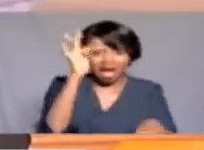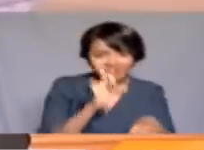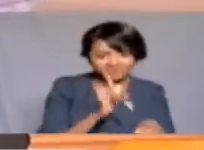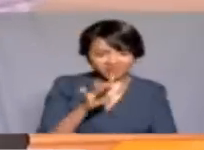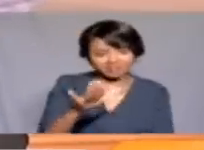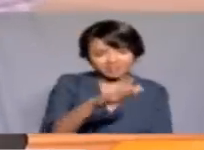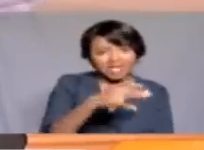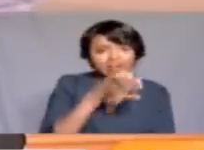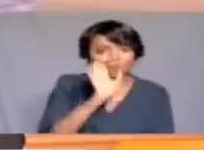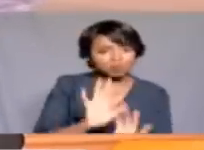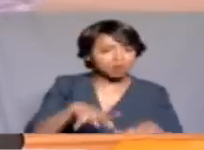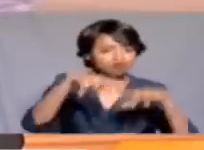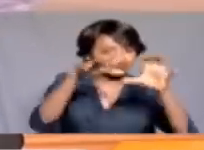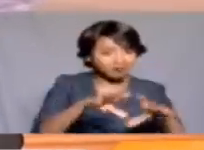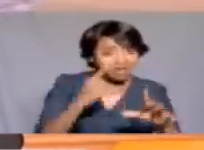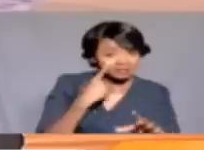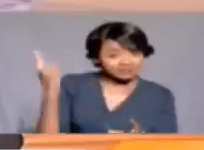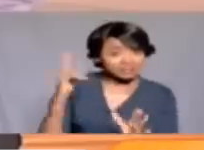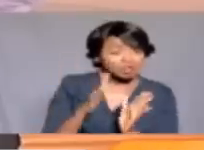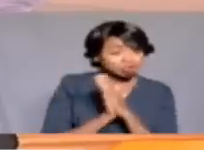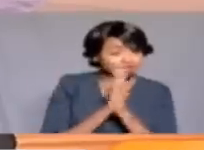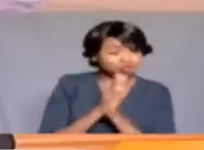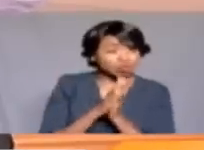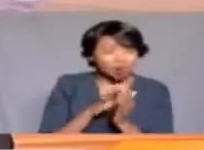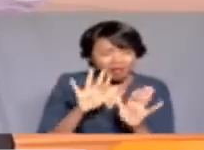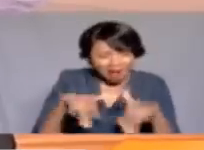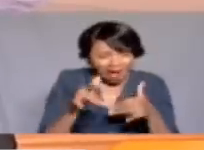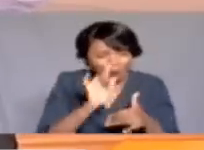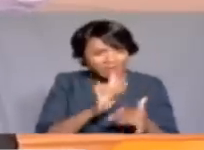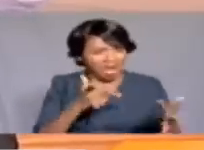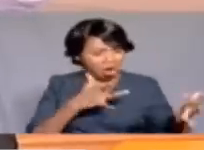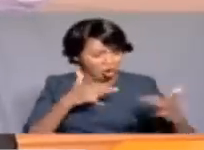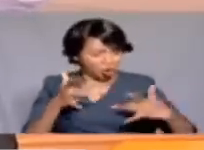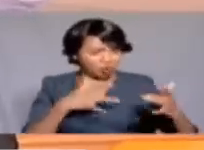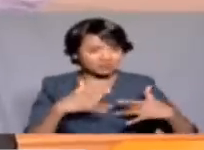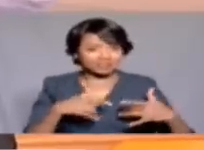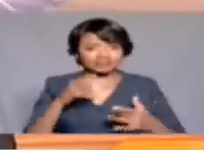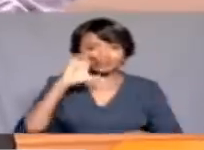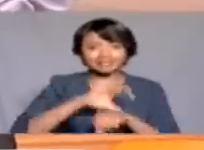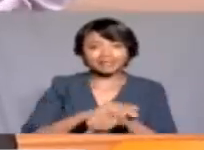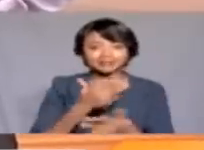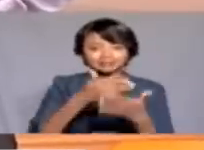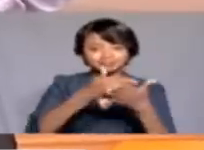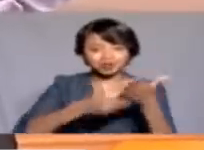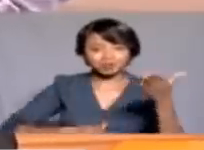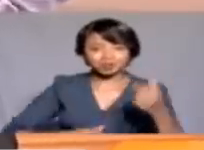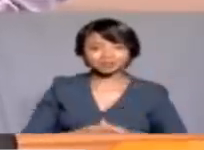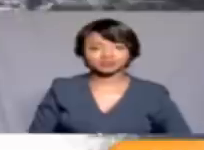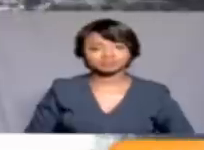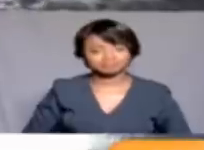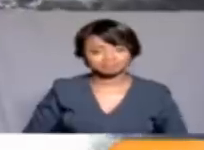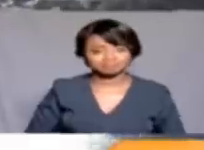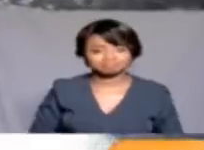special projects editor Asha Mwilu probed these concerns and now reports.